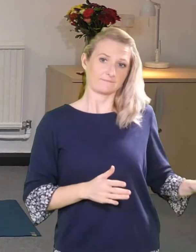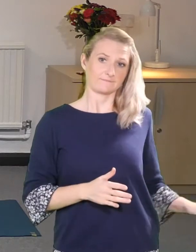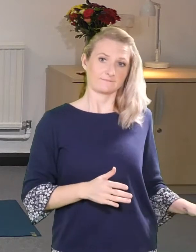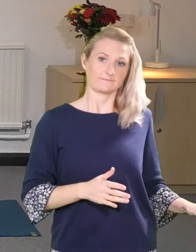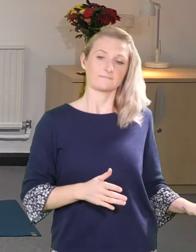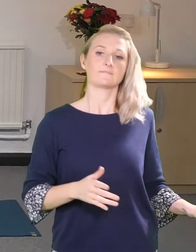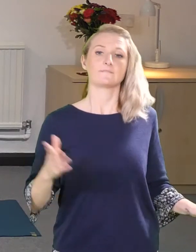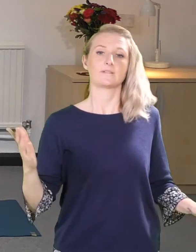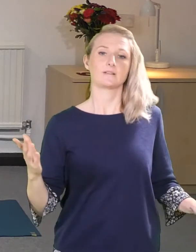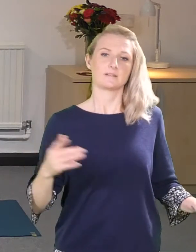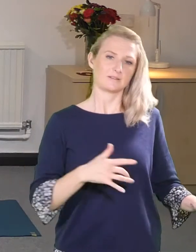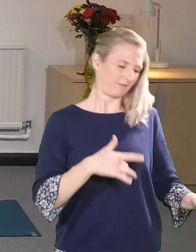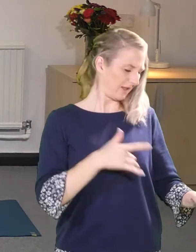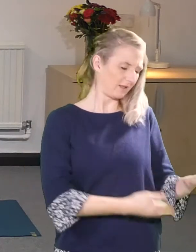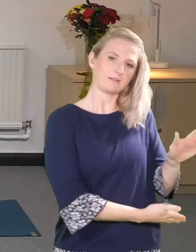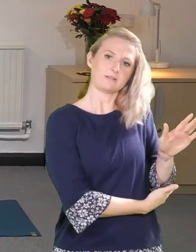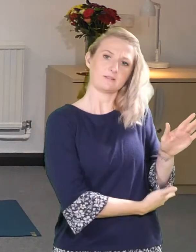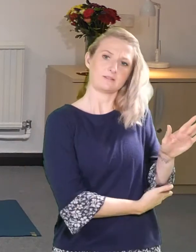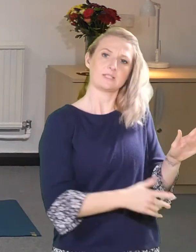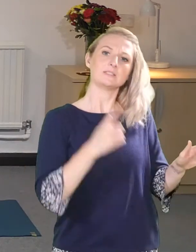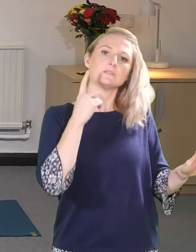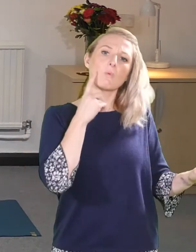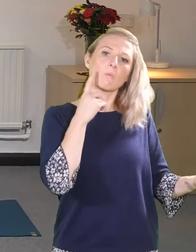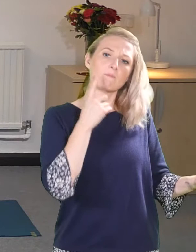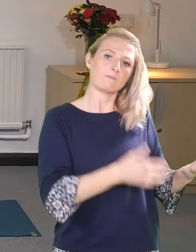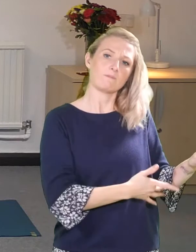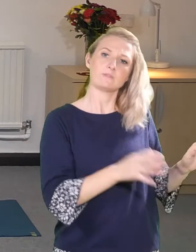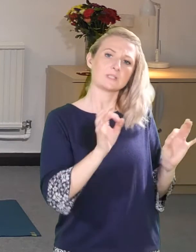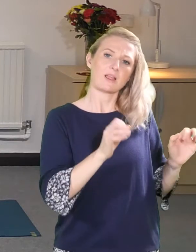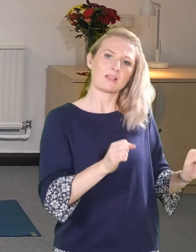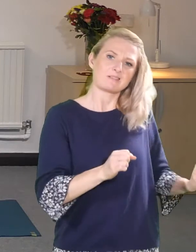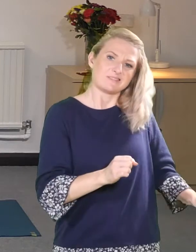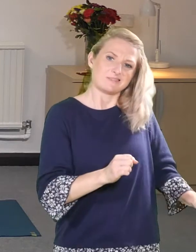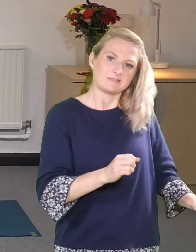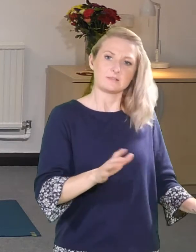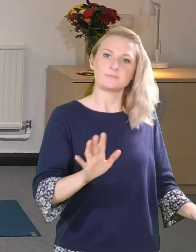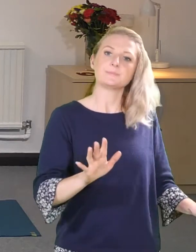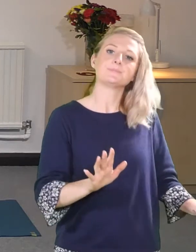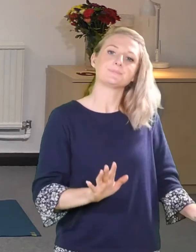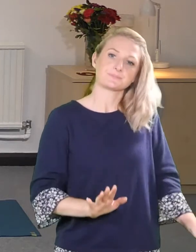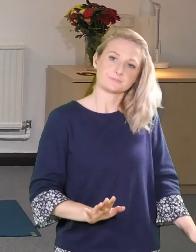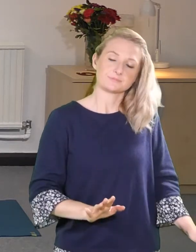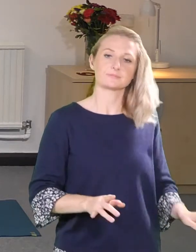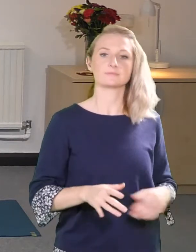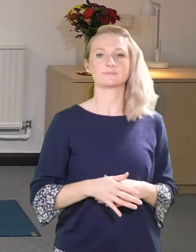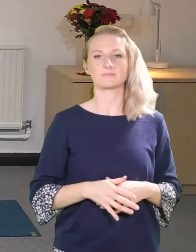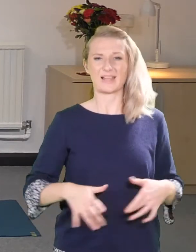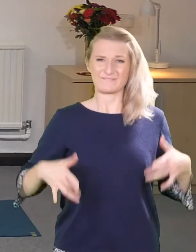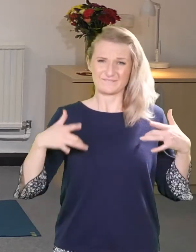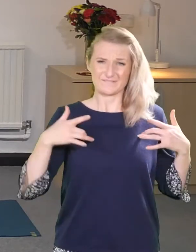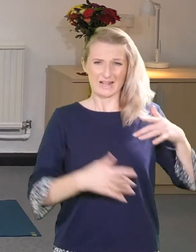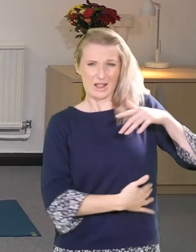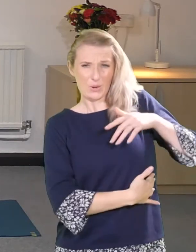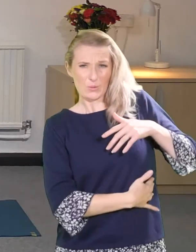soft, and allow your head and your neck to remain soft as well. And just feel this stretch now up through the side of your